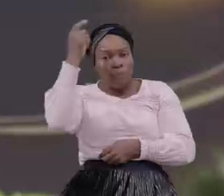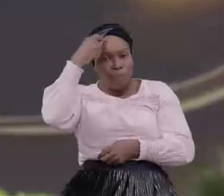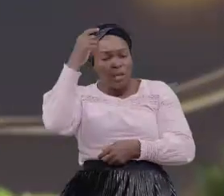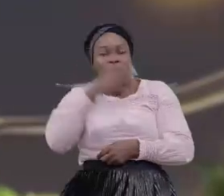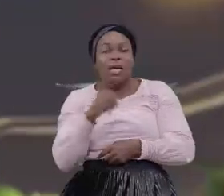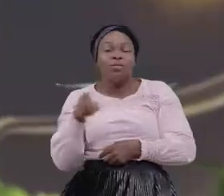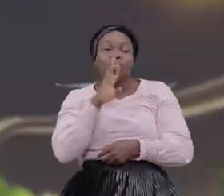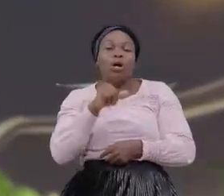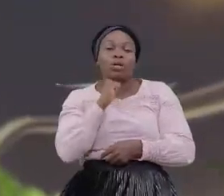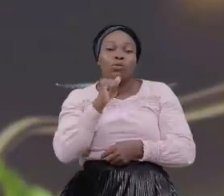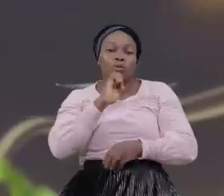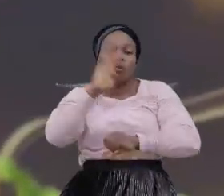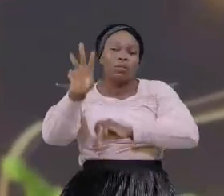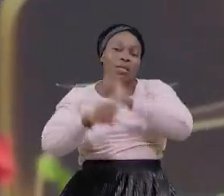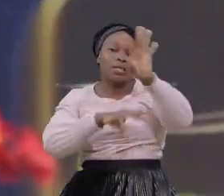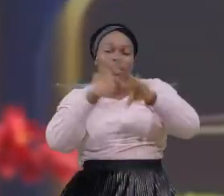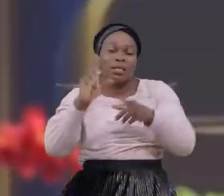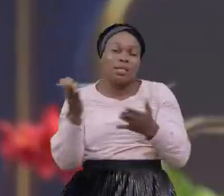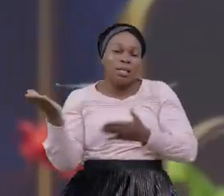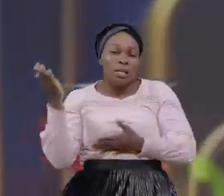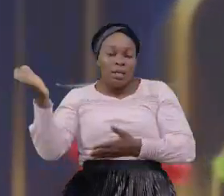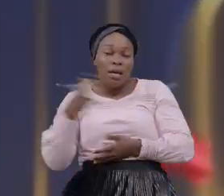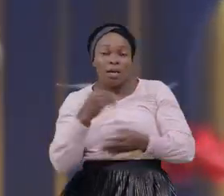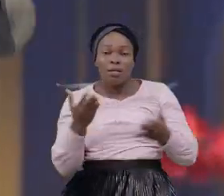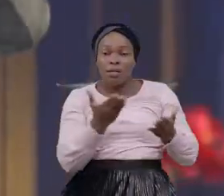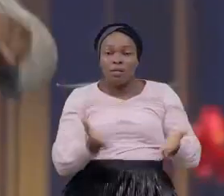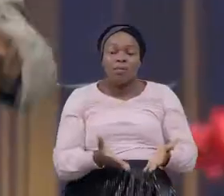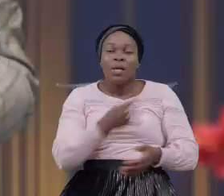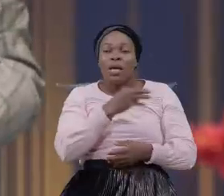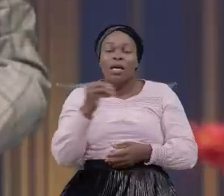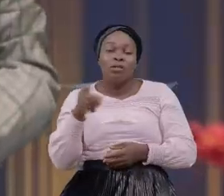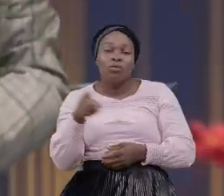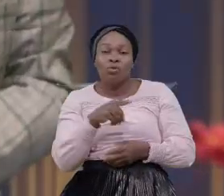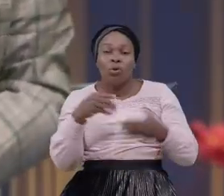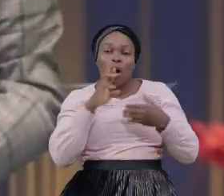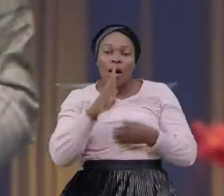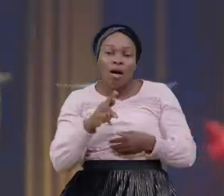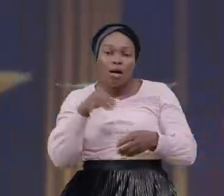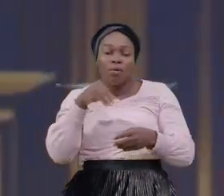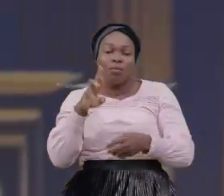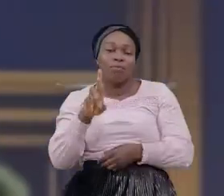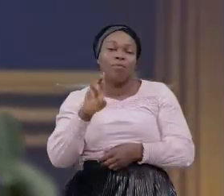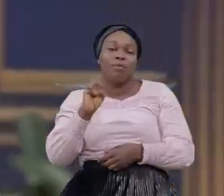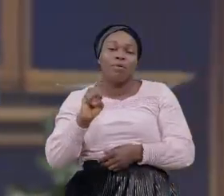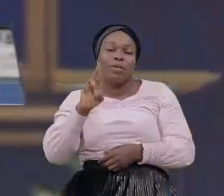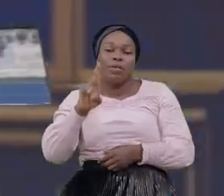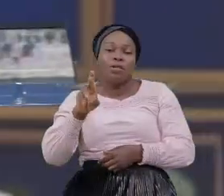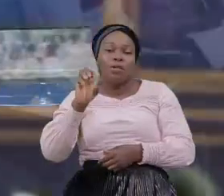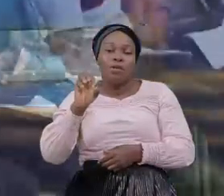and then the hand of the Lord touches you, and you are refreshed. You will come